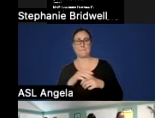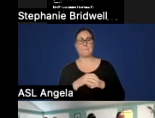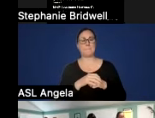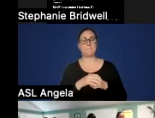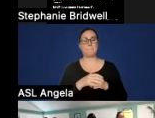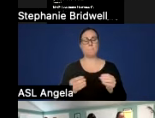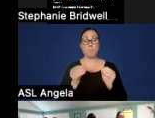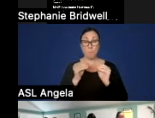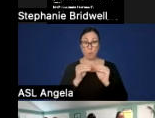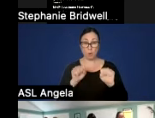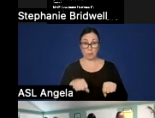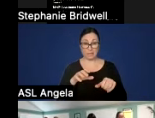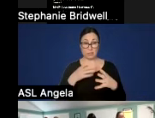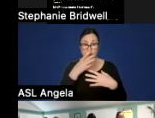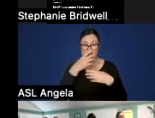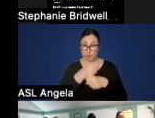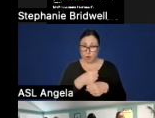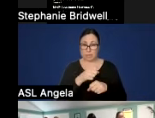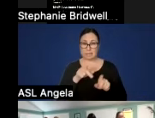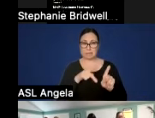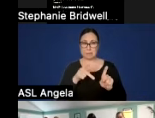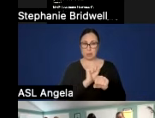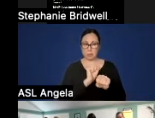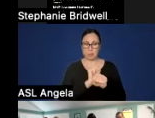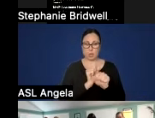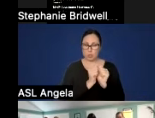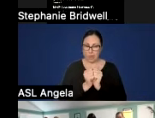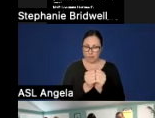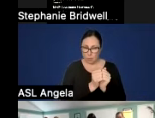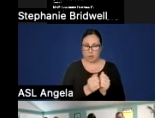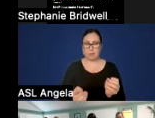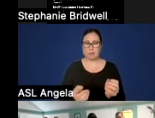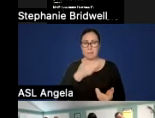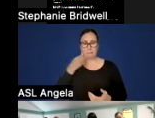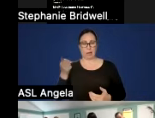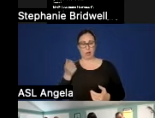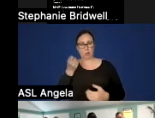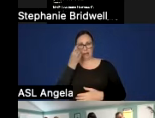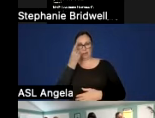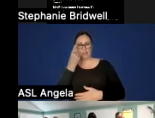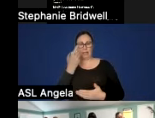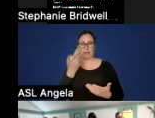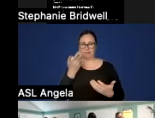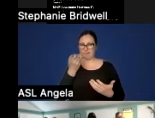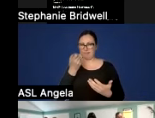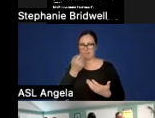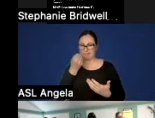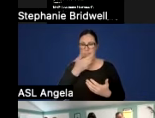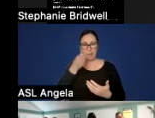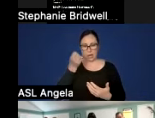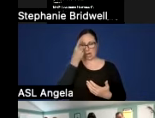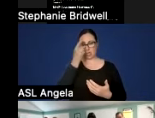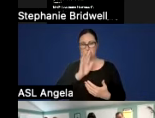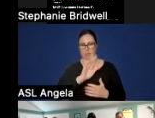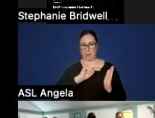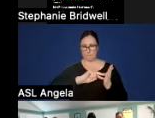we're working with, that we can understand, we can know more about their purpose and their role. And the same that we can reciprocate